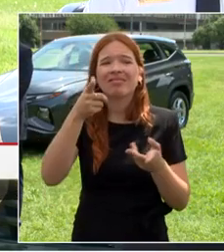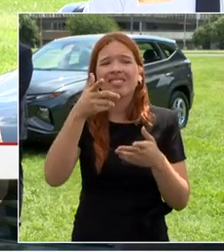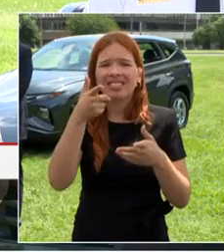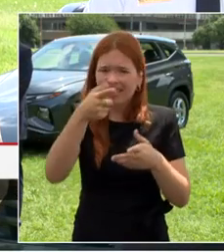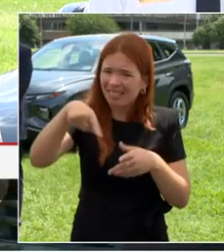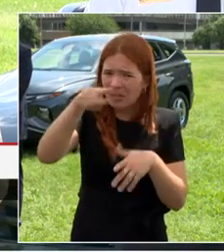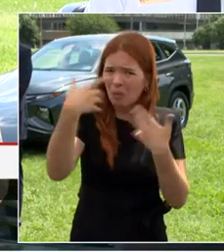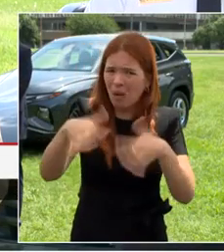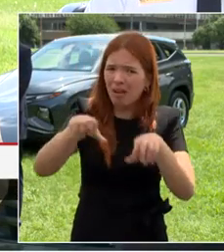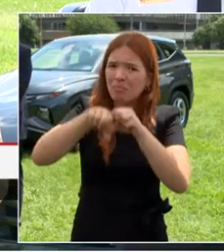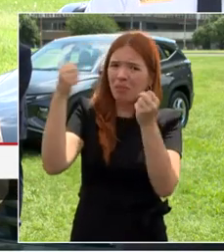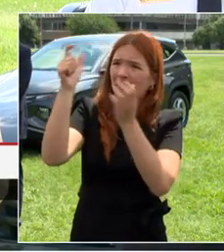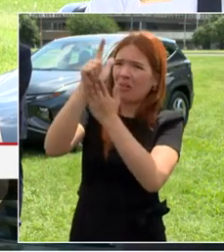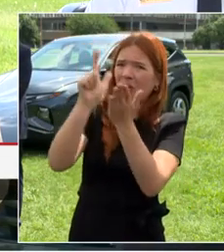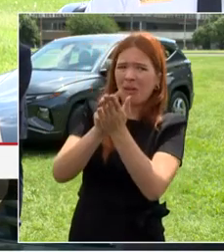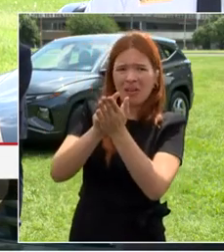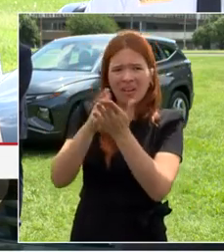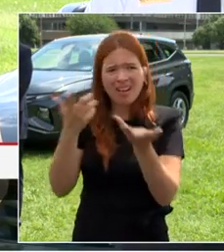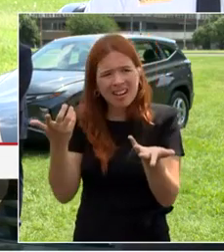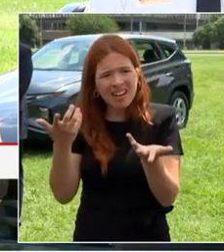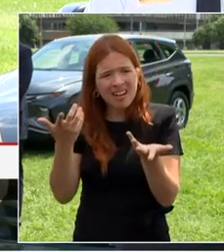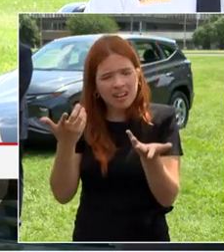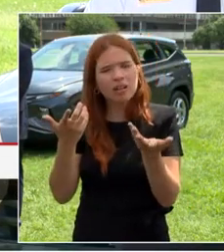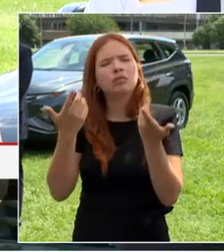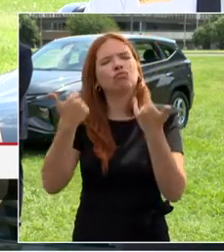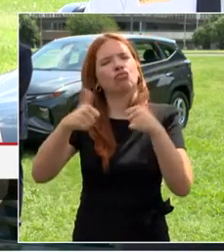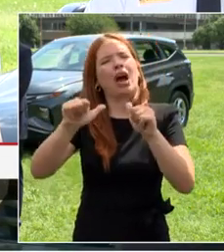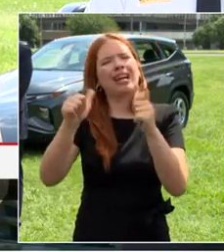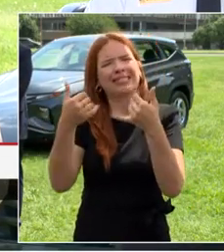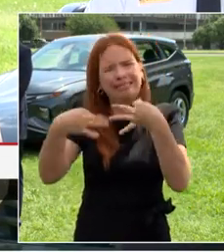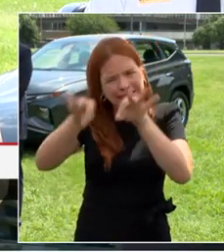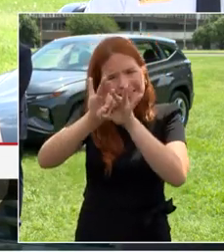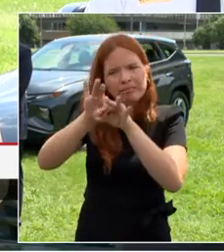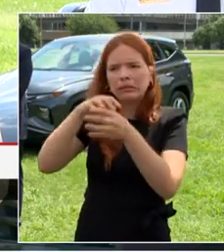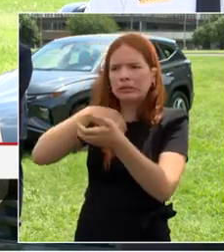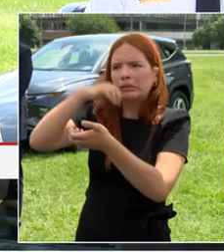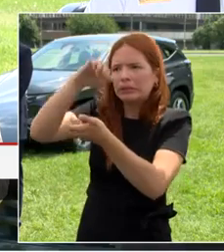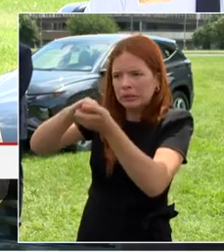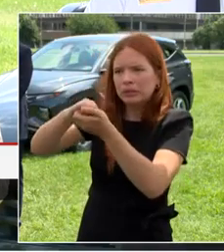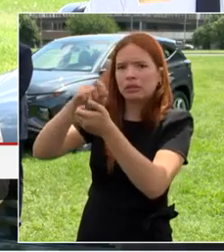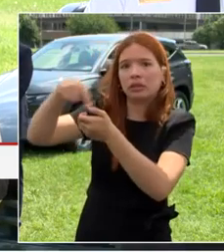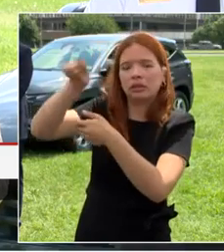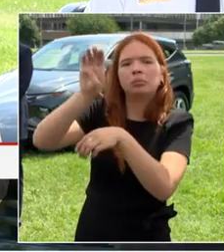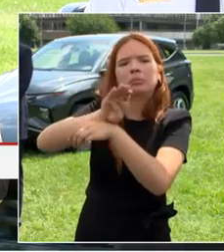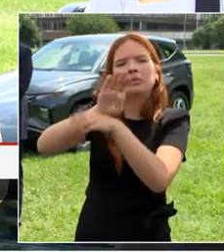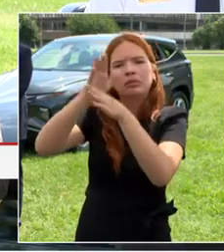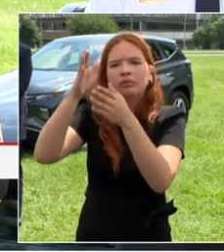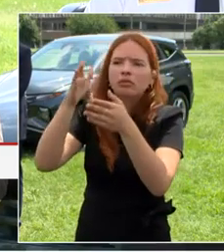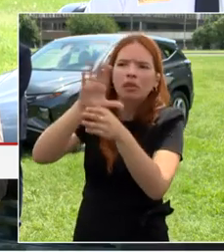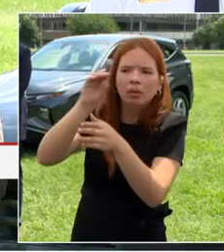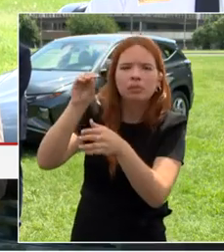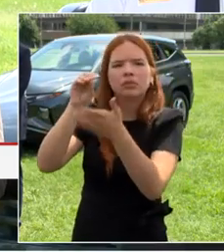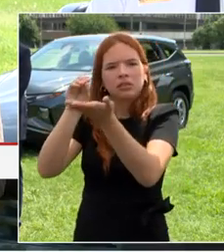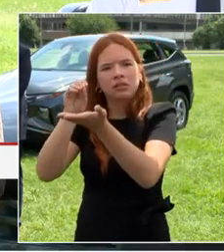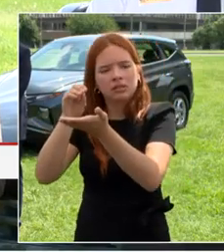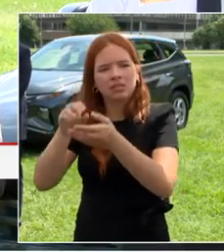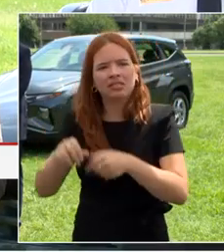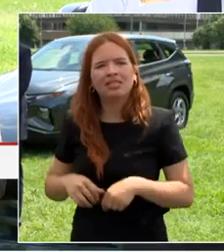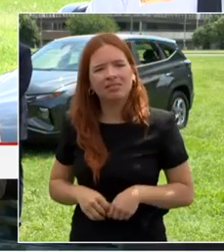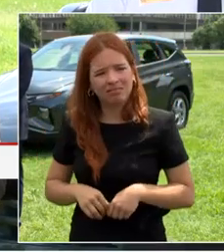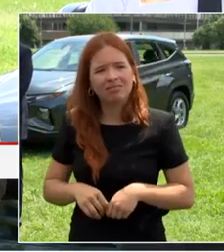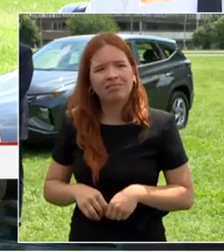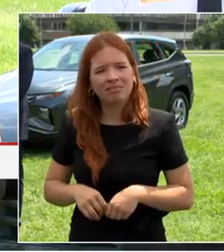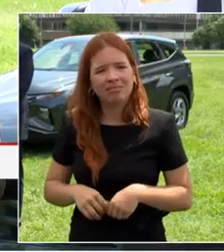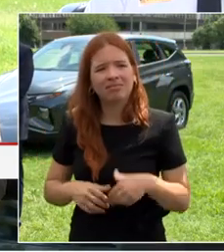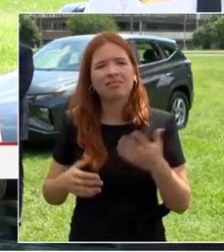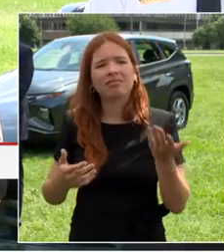businesses as best we can to harden them, to make sure that they're not targets. But if someone is committing a brazen crime like